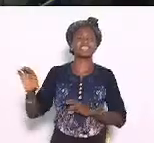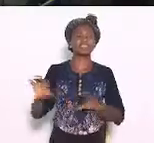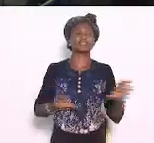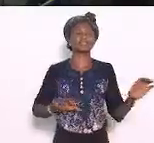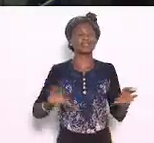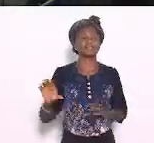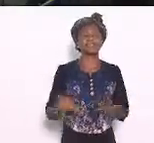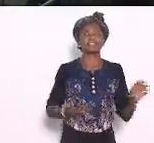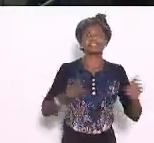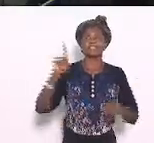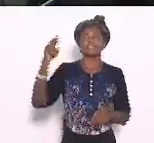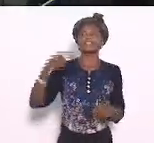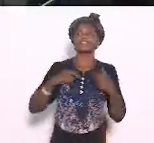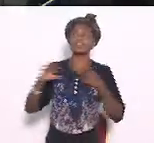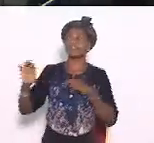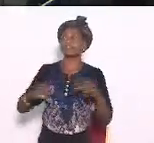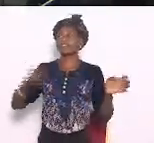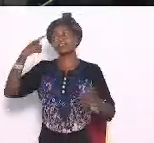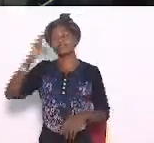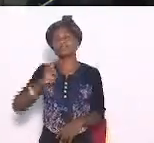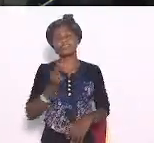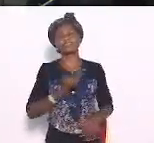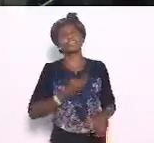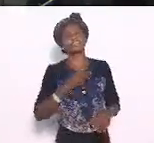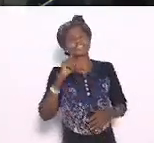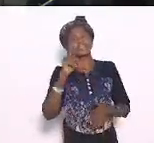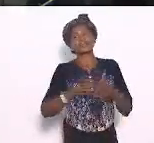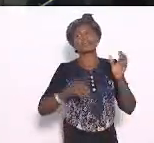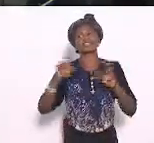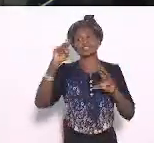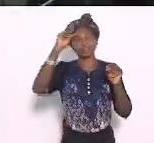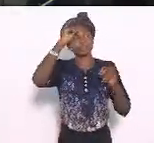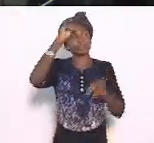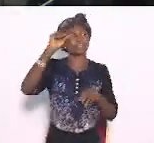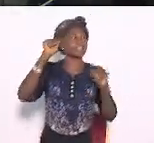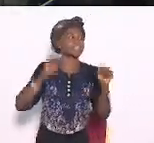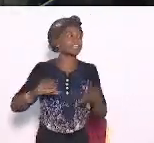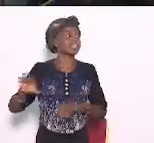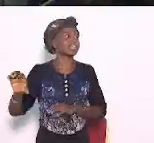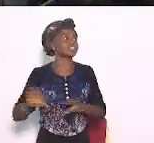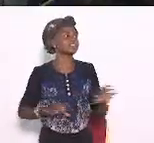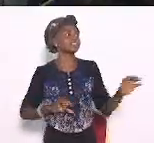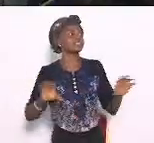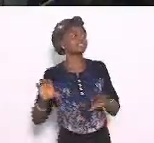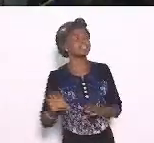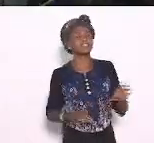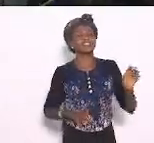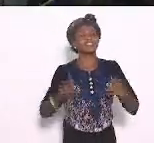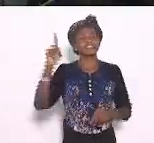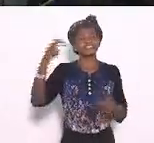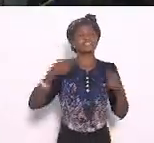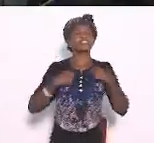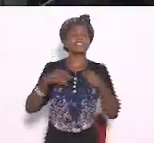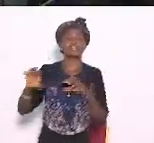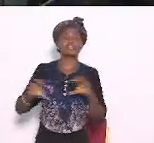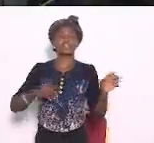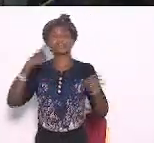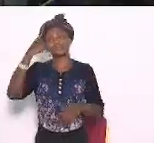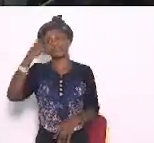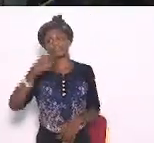can do you have done for me what no man can do you